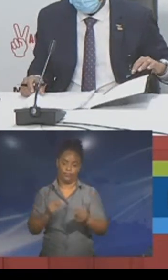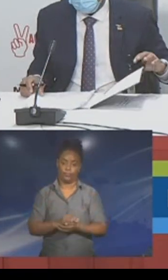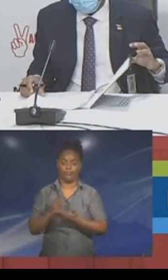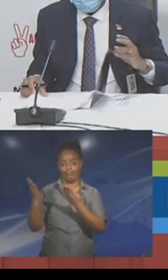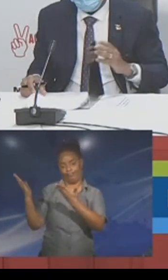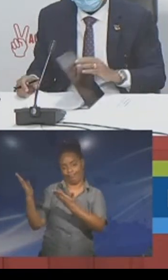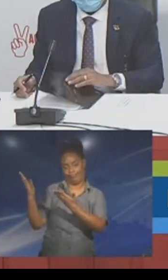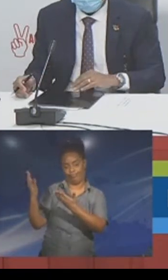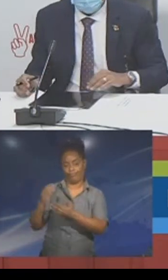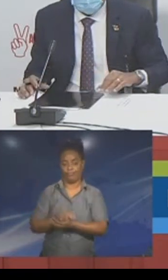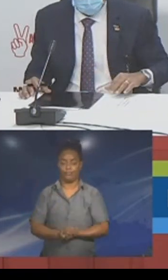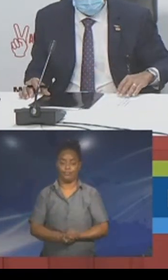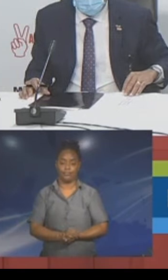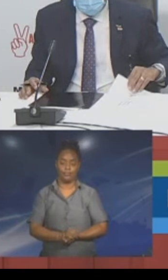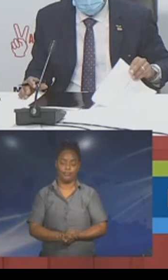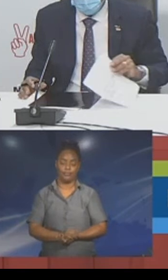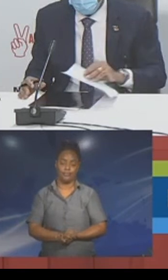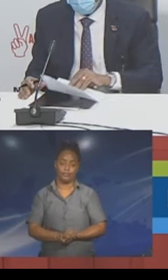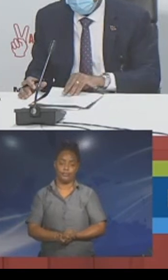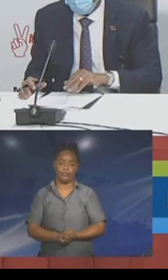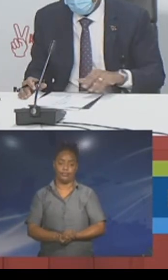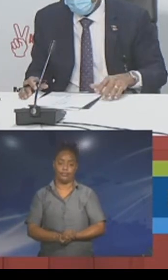questions.